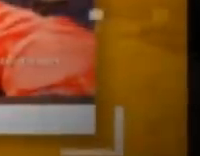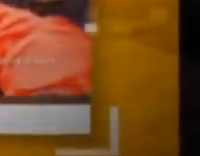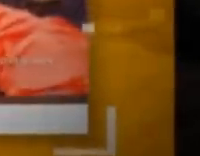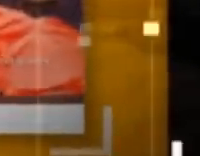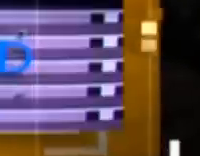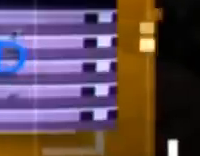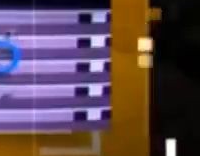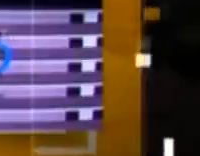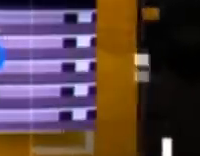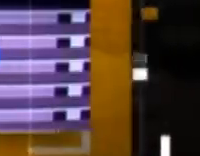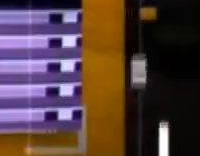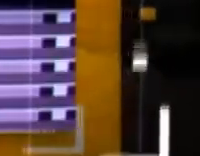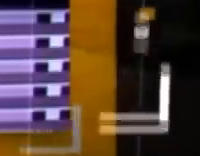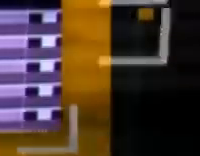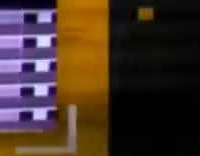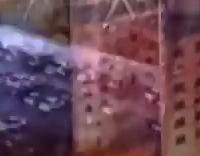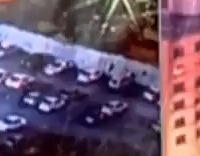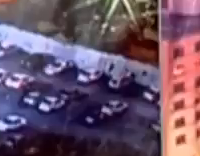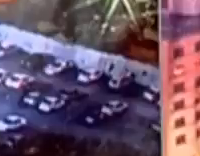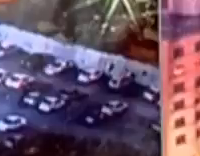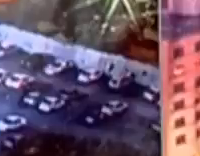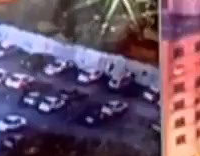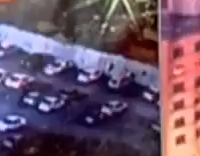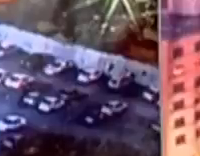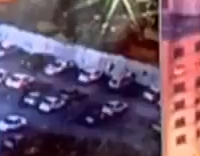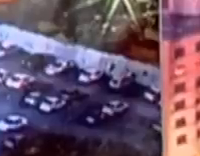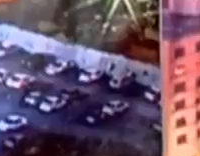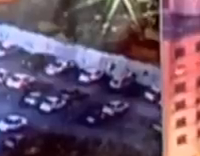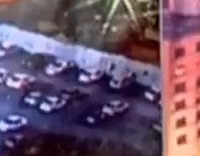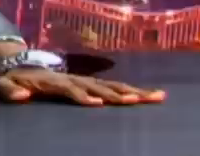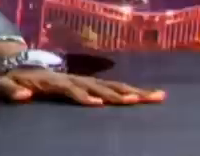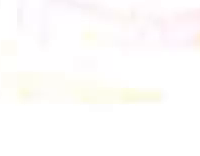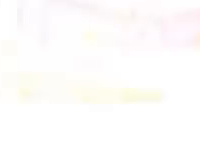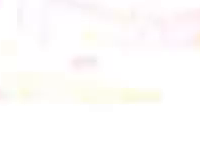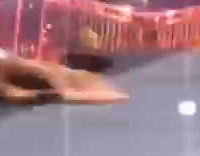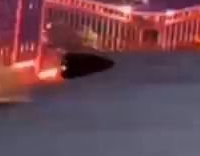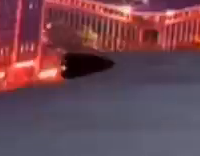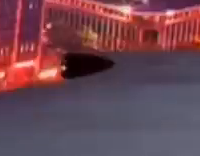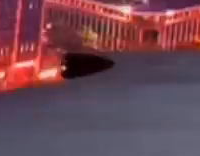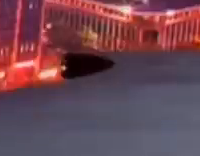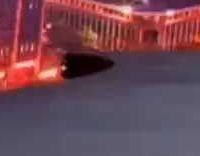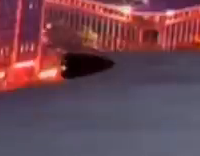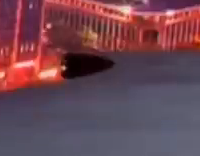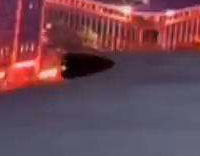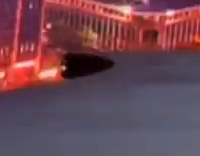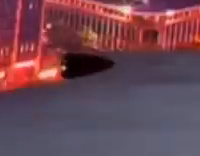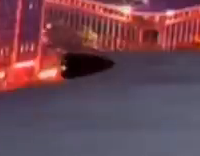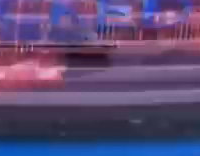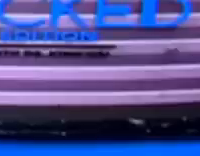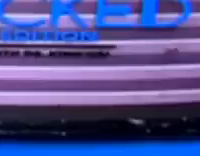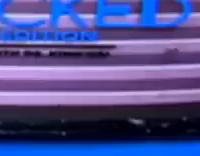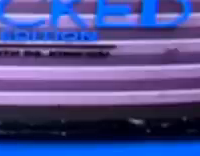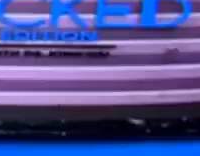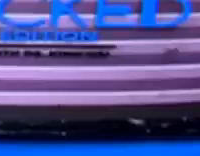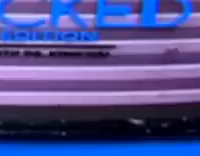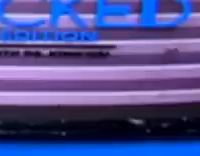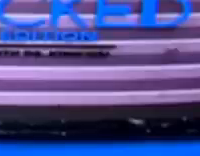meets sense. Moses Kure alinitwanga hapa seriously. Soldiers wanakuanga wameka polisi